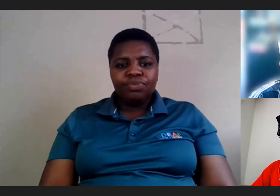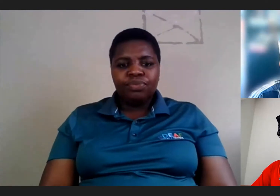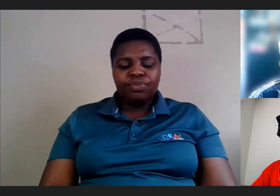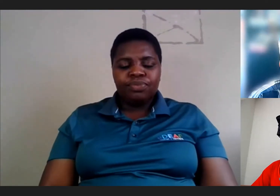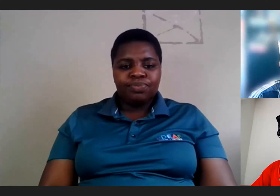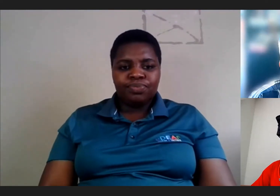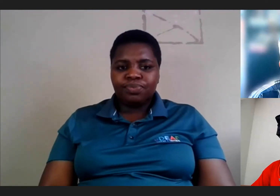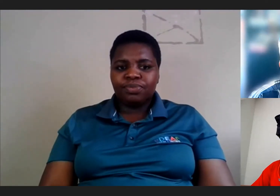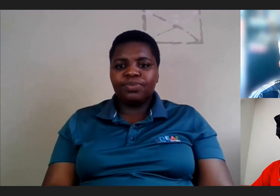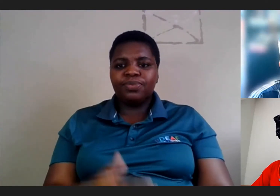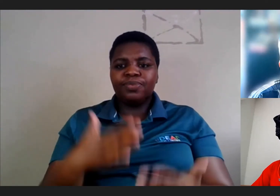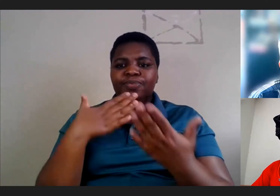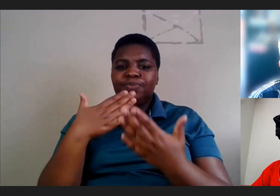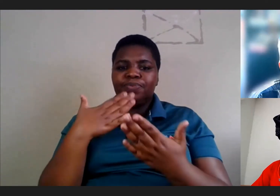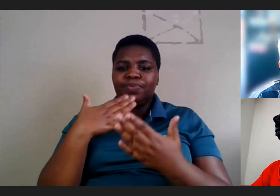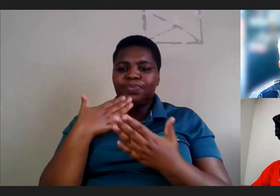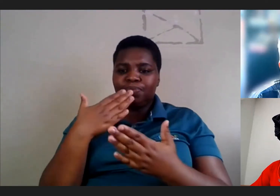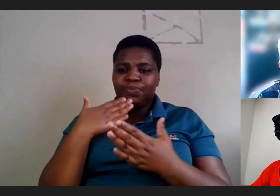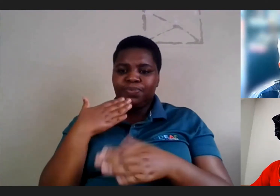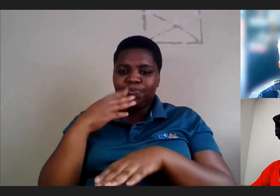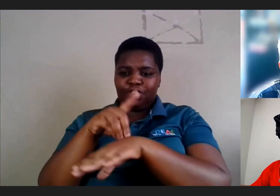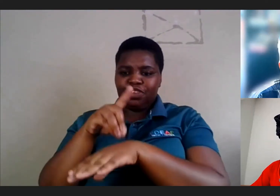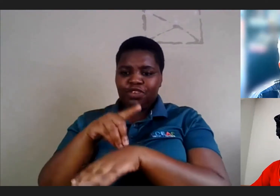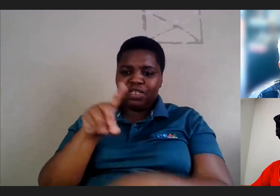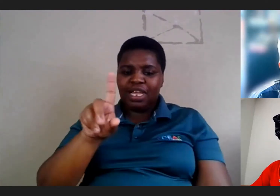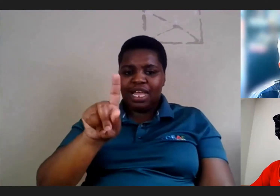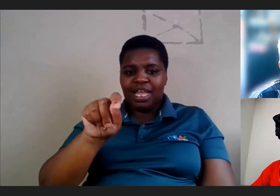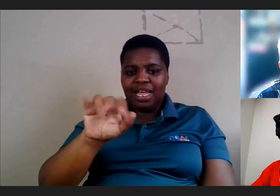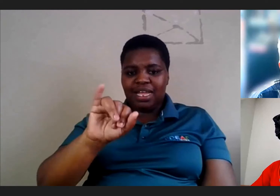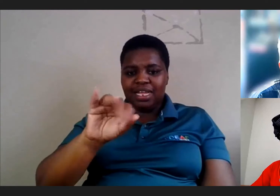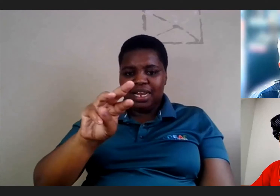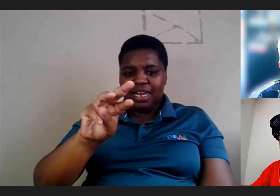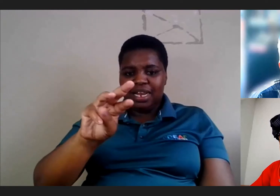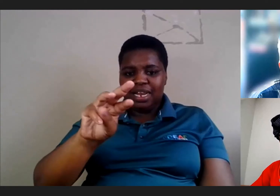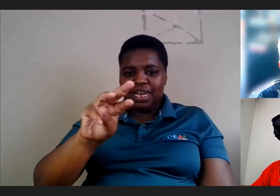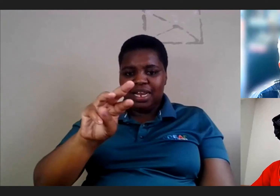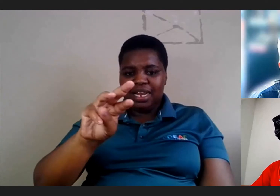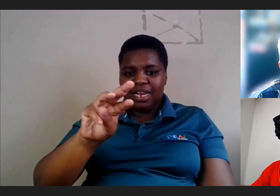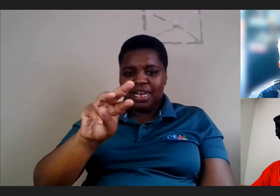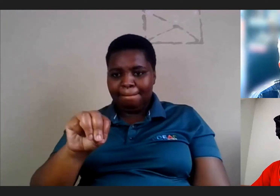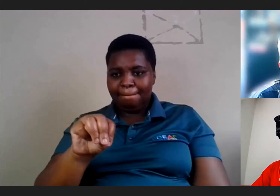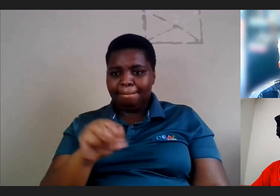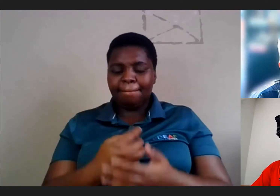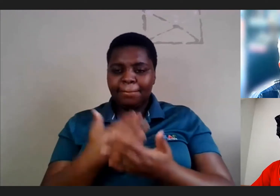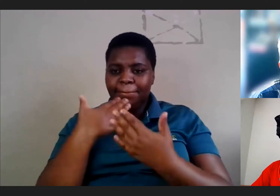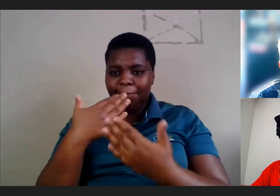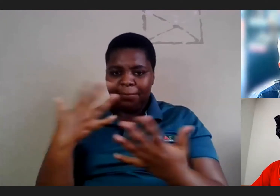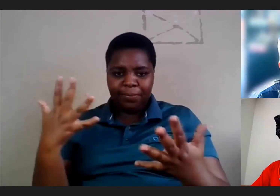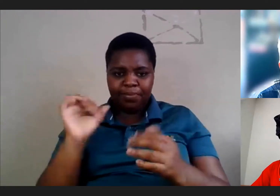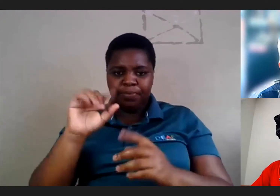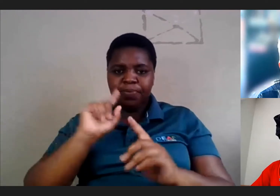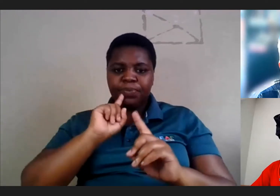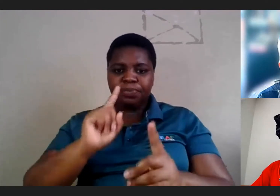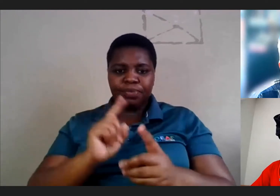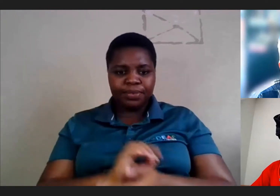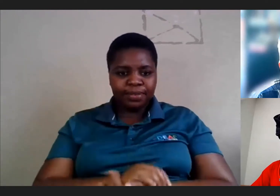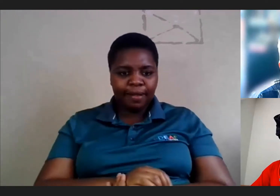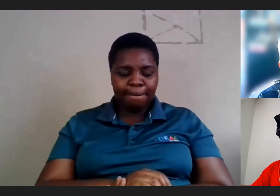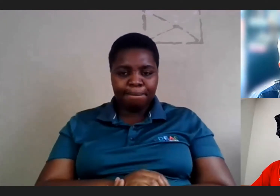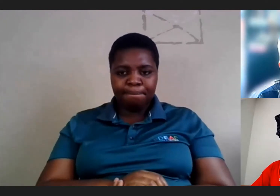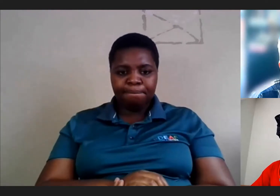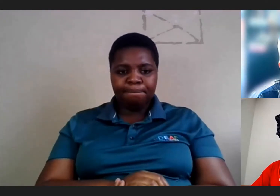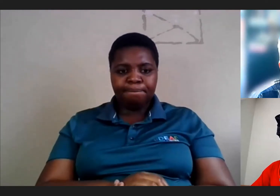Thank you, Dr. Tim, for those recommendations and innovative ideas. I would now like